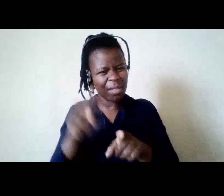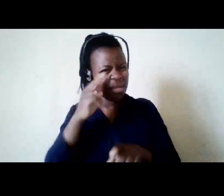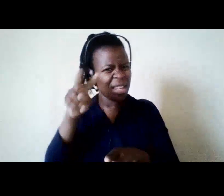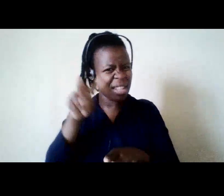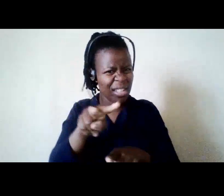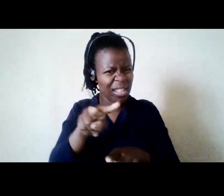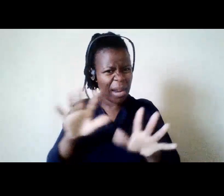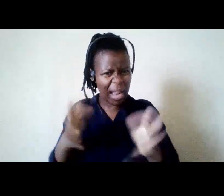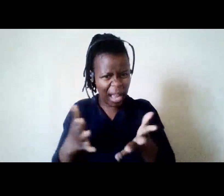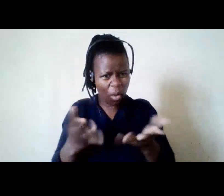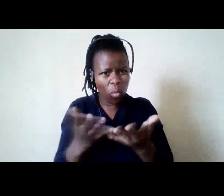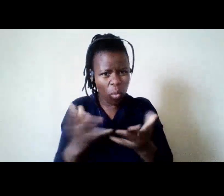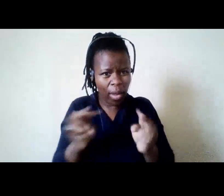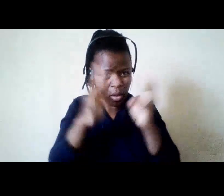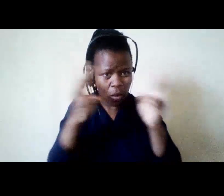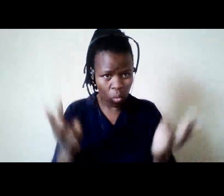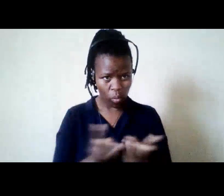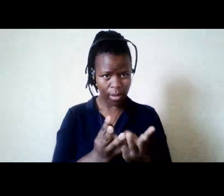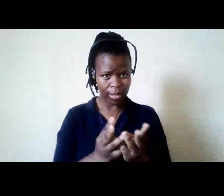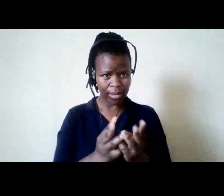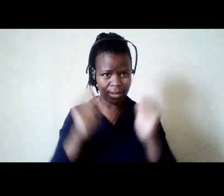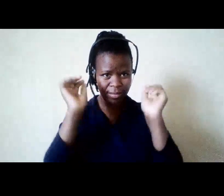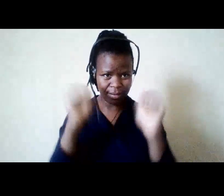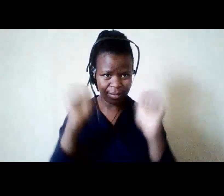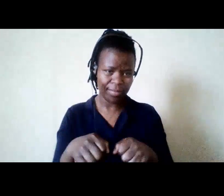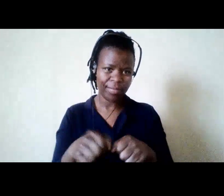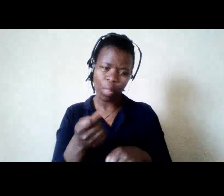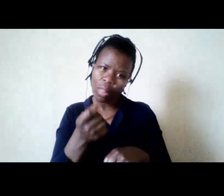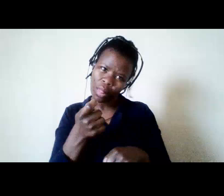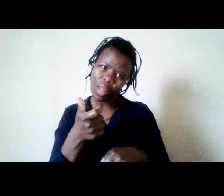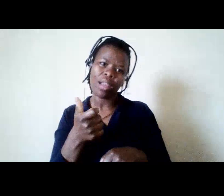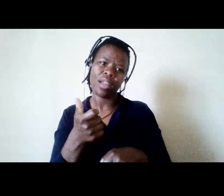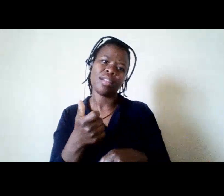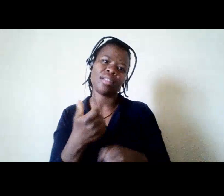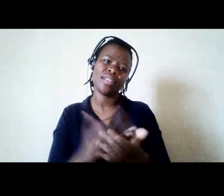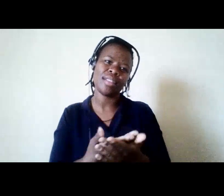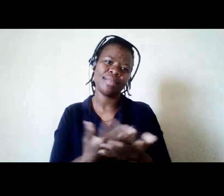world, so yeah, that's just my little 2 cents over there.